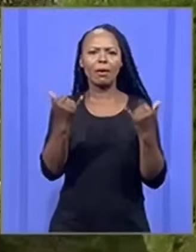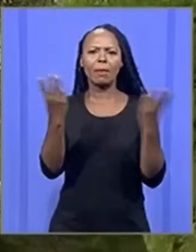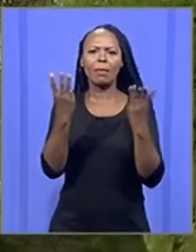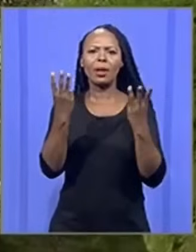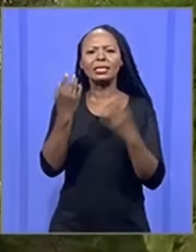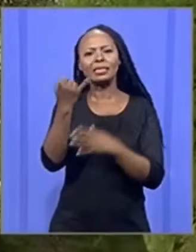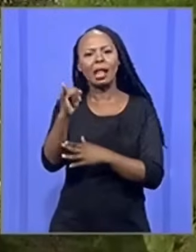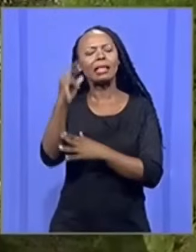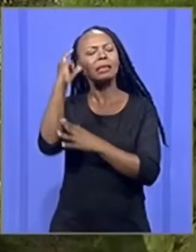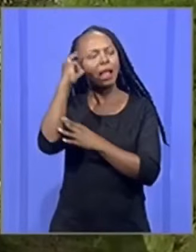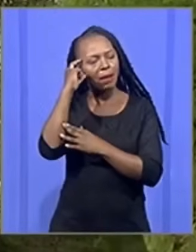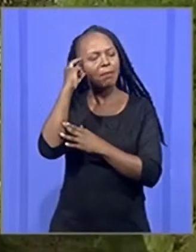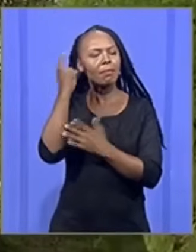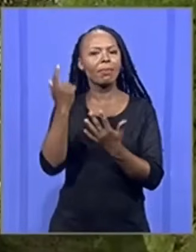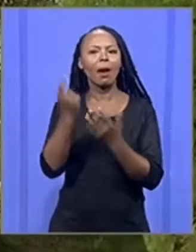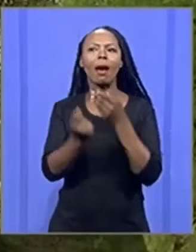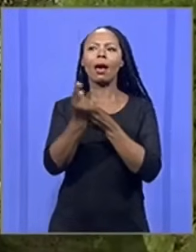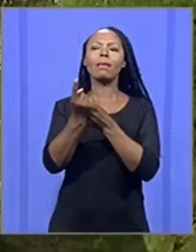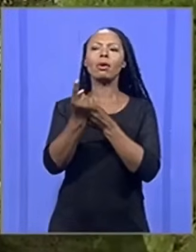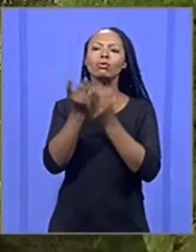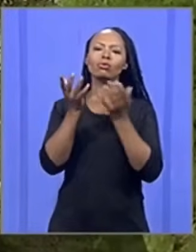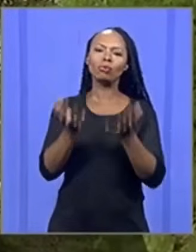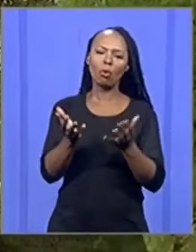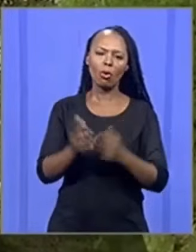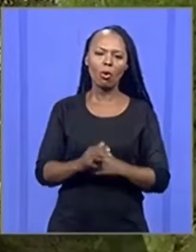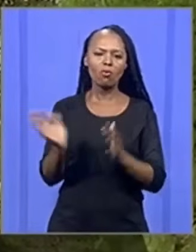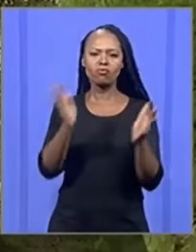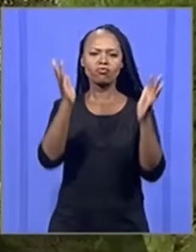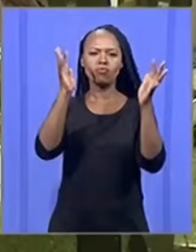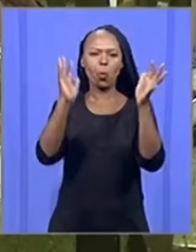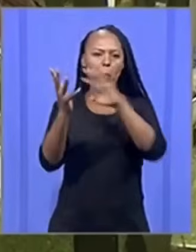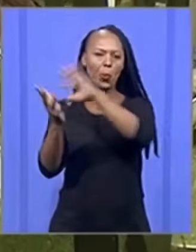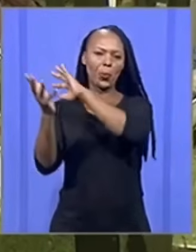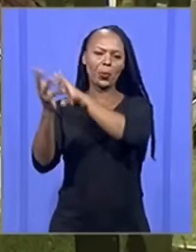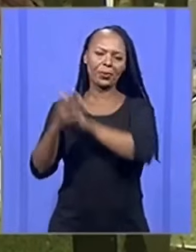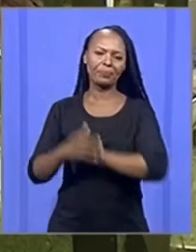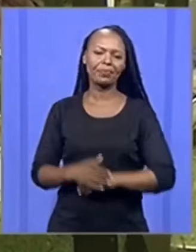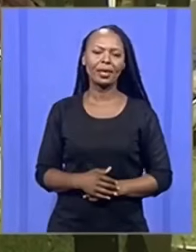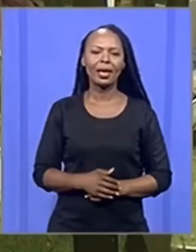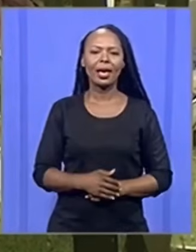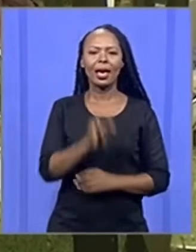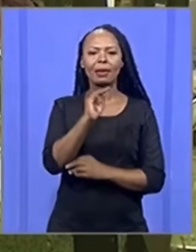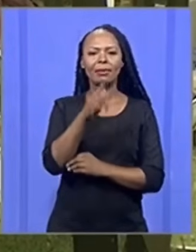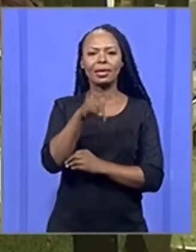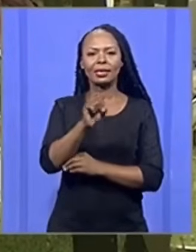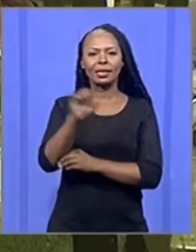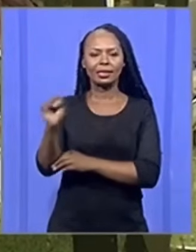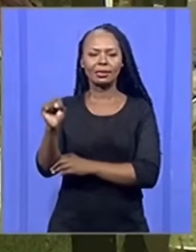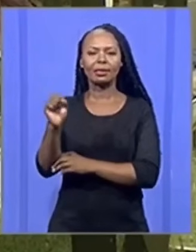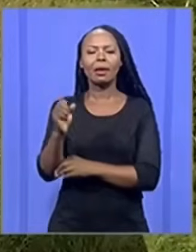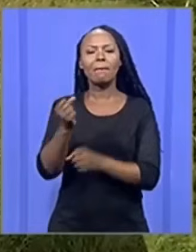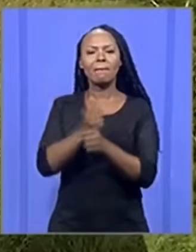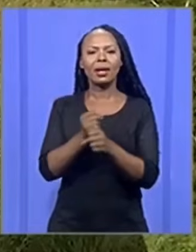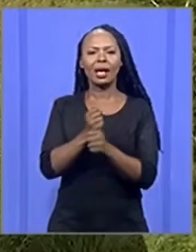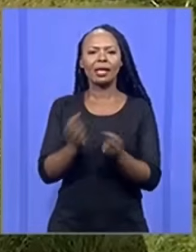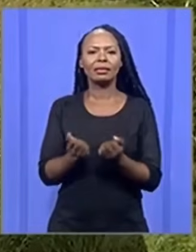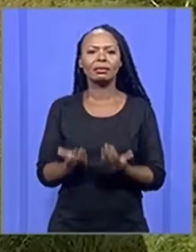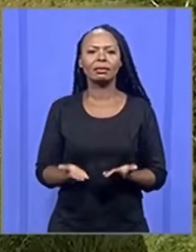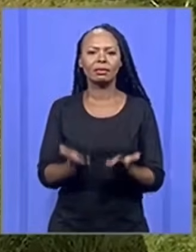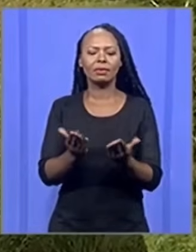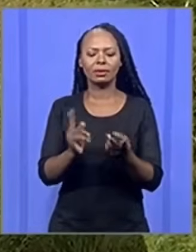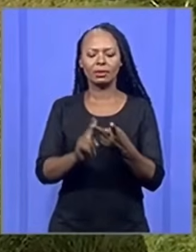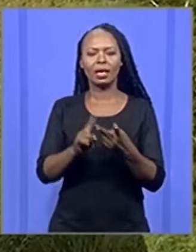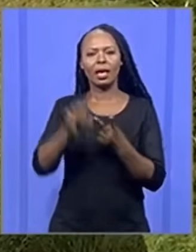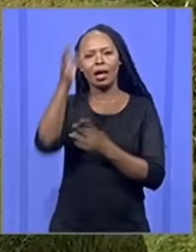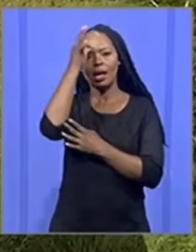sleeping. Mokgatlho wa thuso ya botho wa Al-Imdad, IPSS Medical Services, le batlhankedi ba